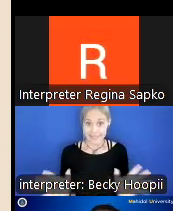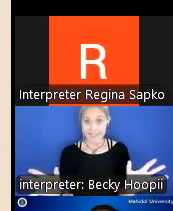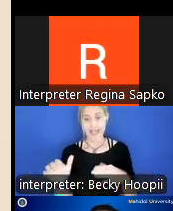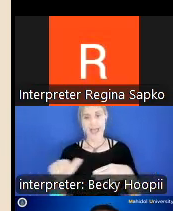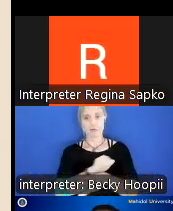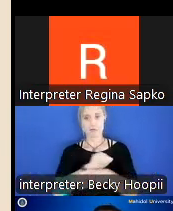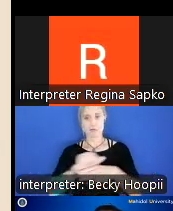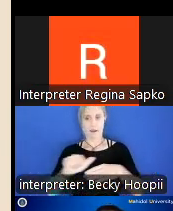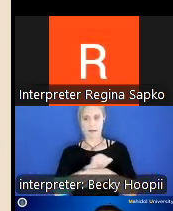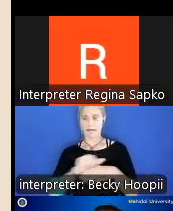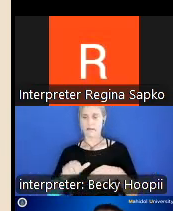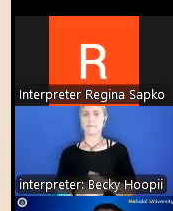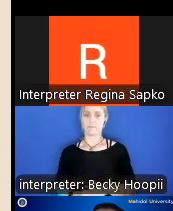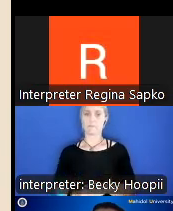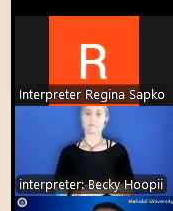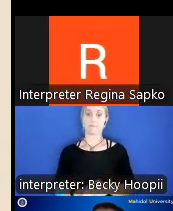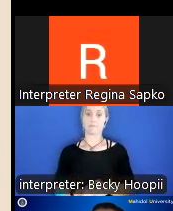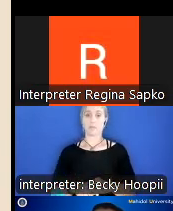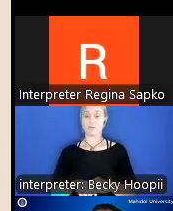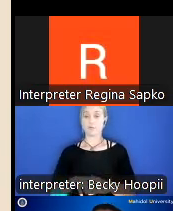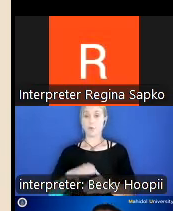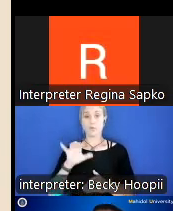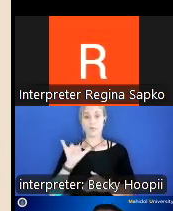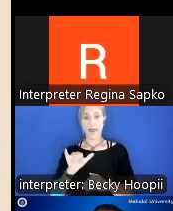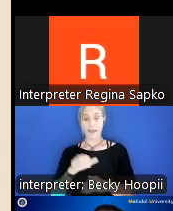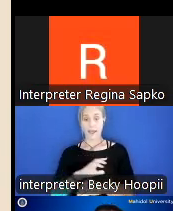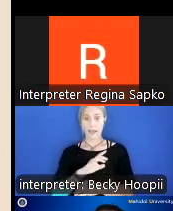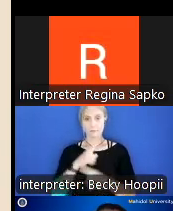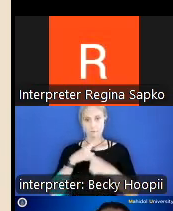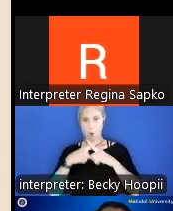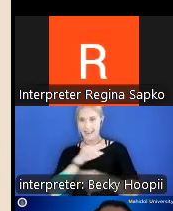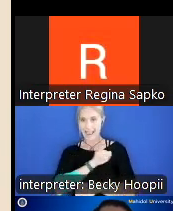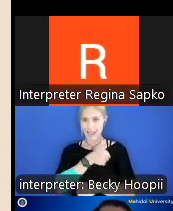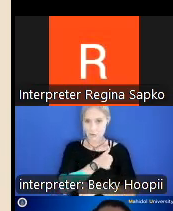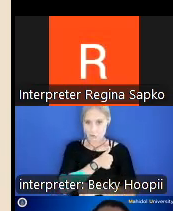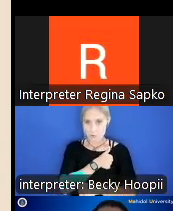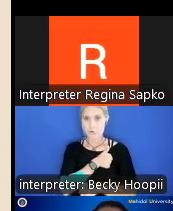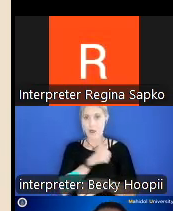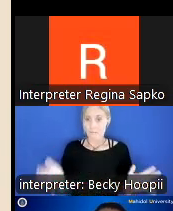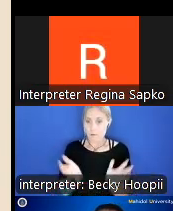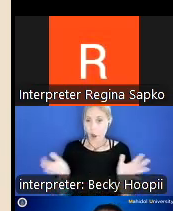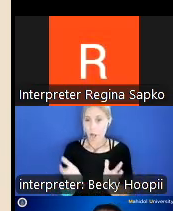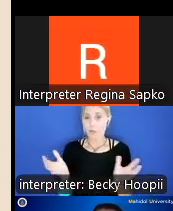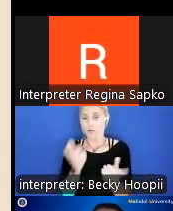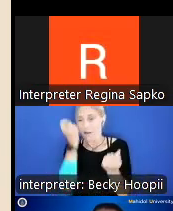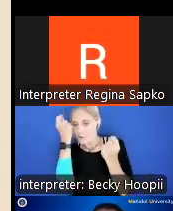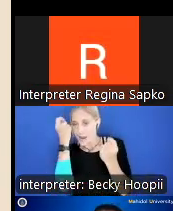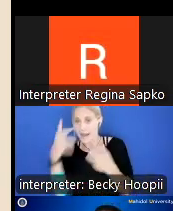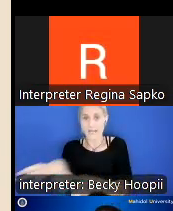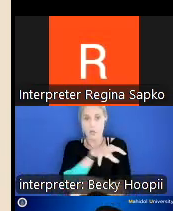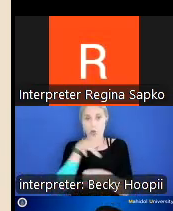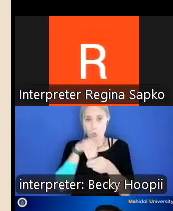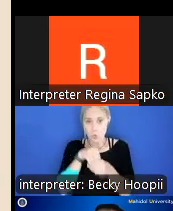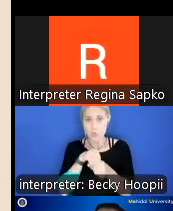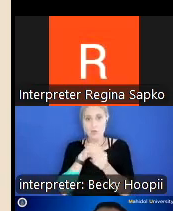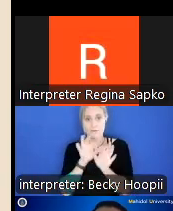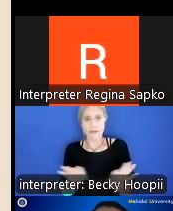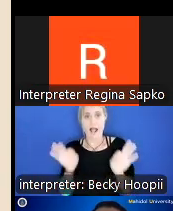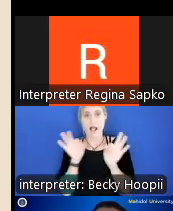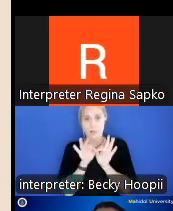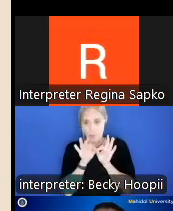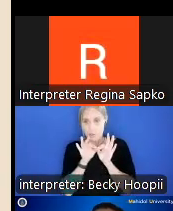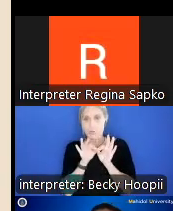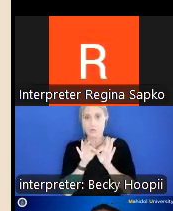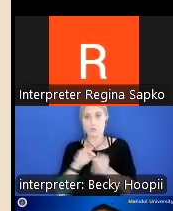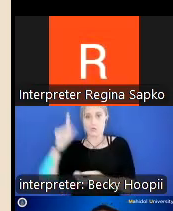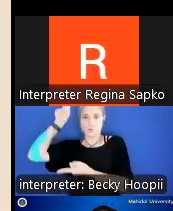So the target attitude of fostering understanding inclusion value promote the reduce stigma and